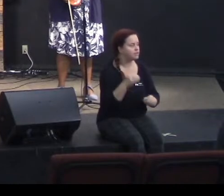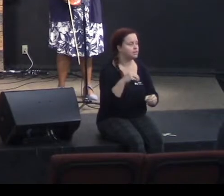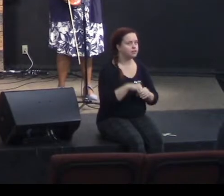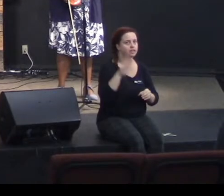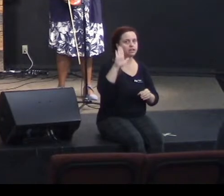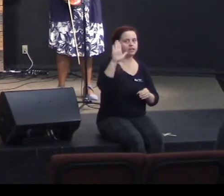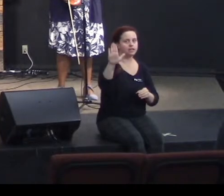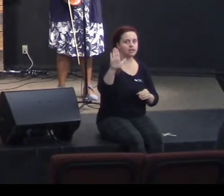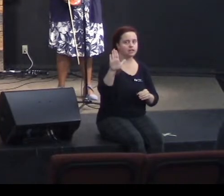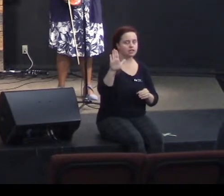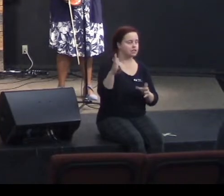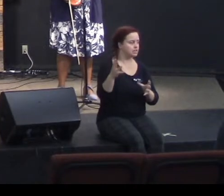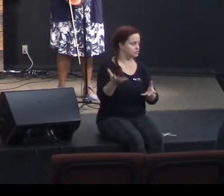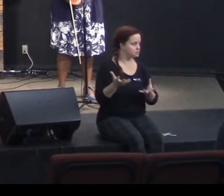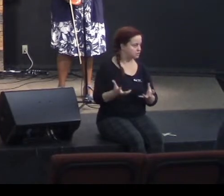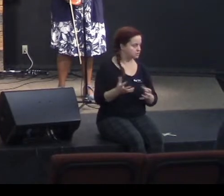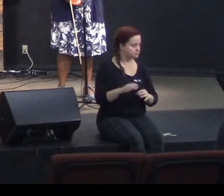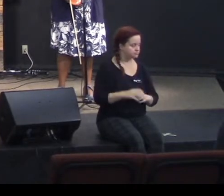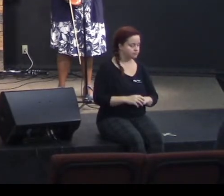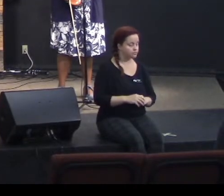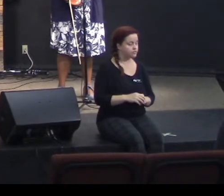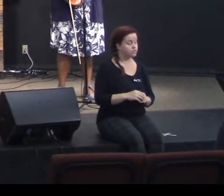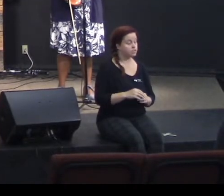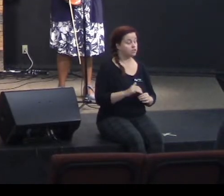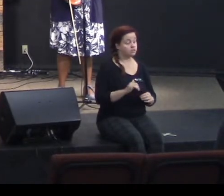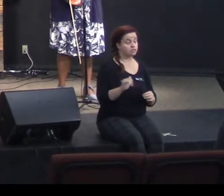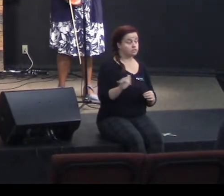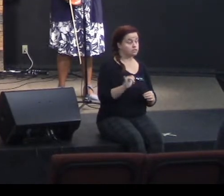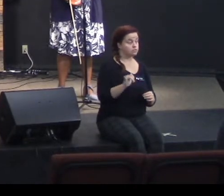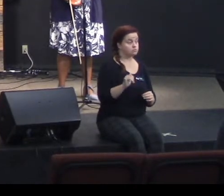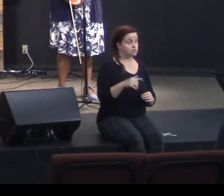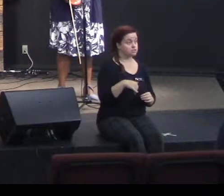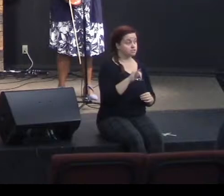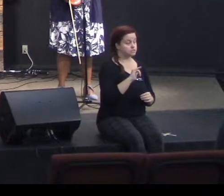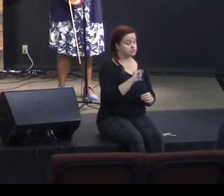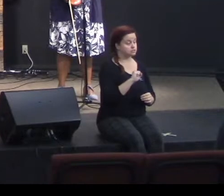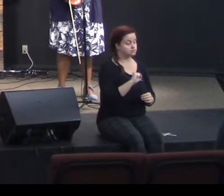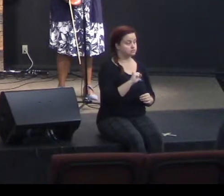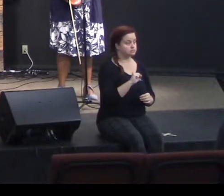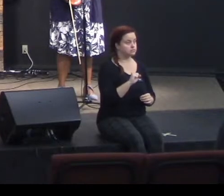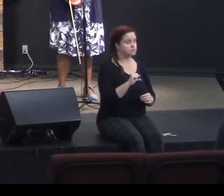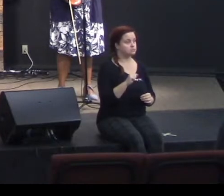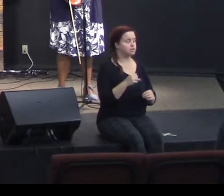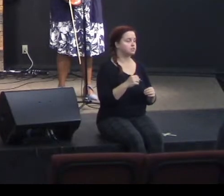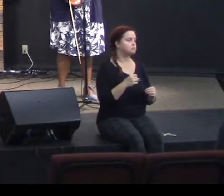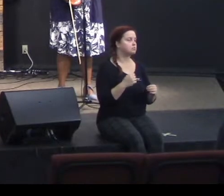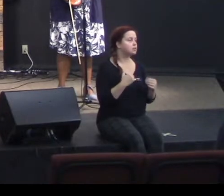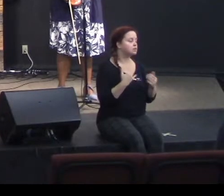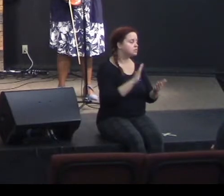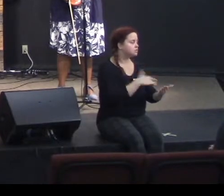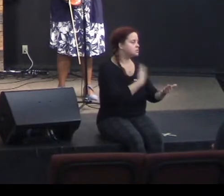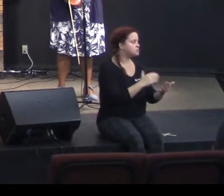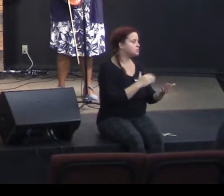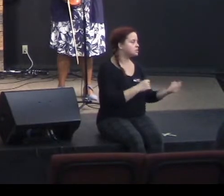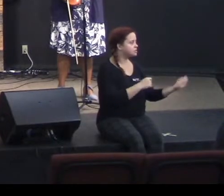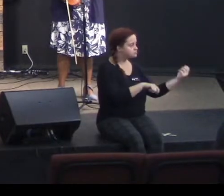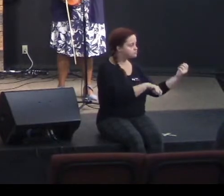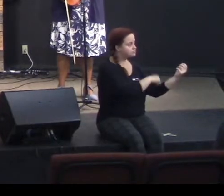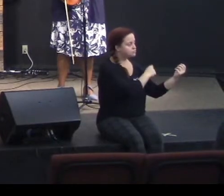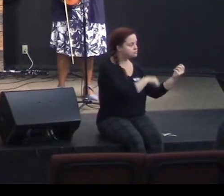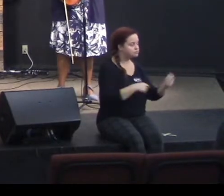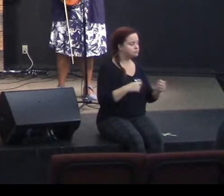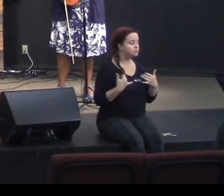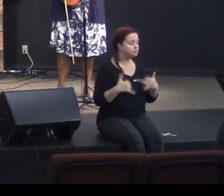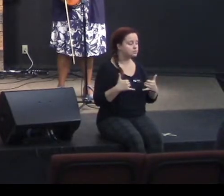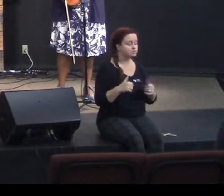that, much like the instrument in which Elizabeth plays for us so graciously, oh, there's got to be